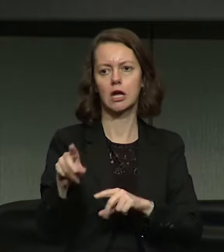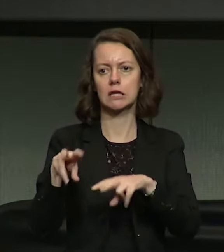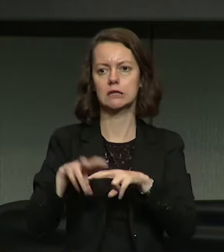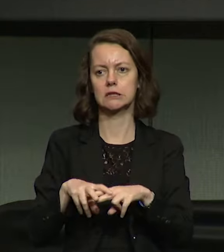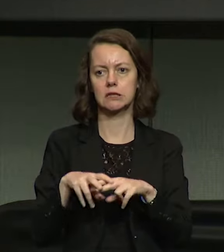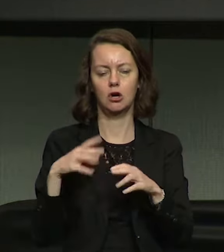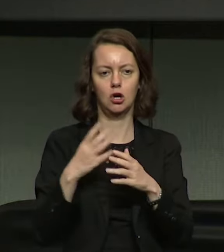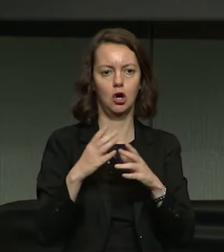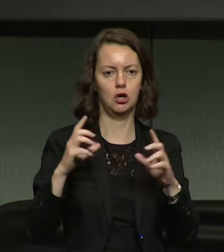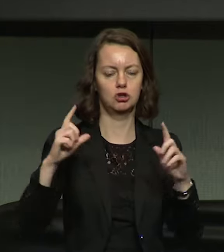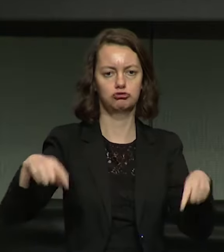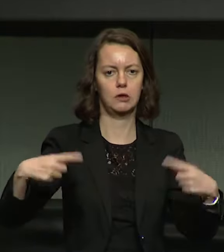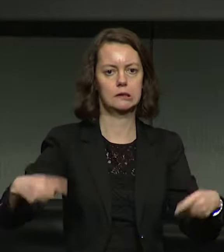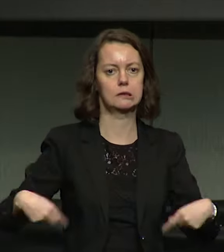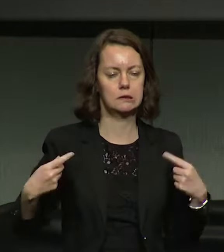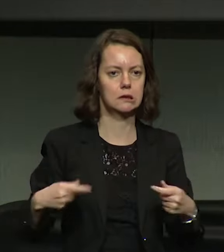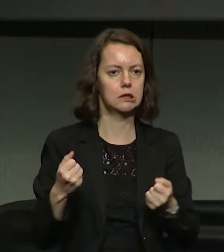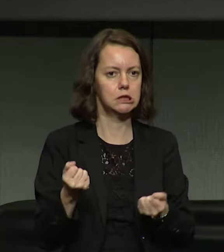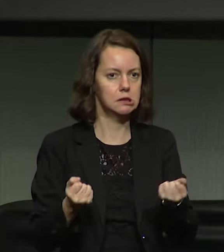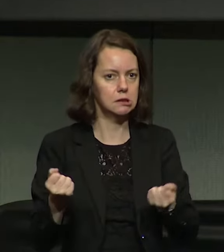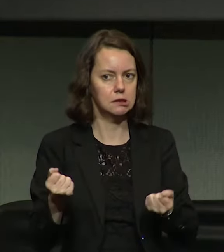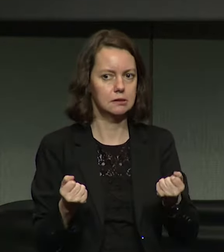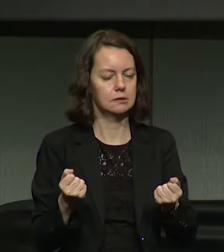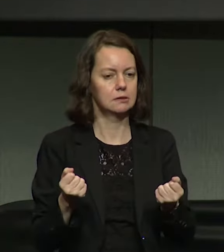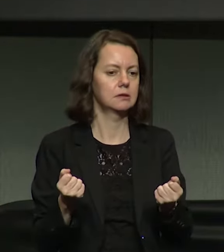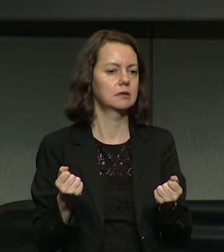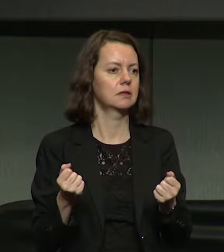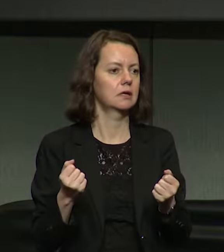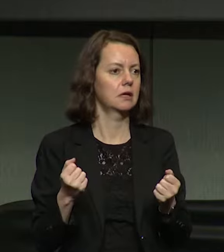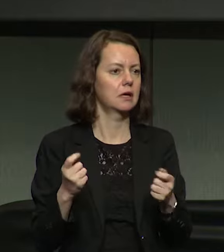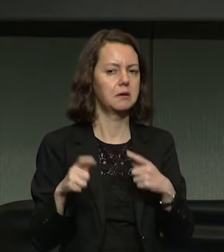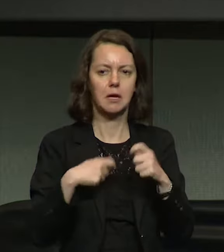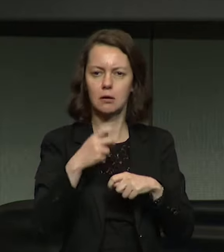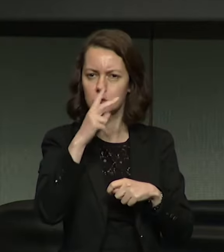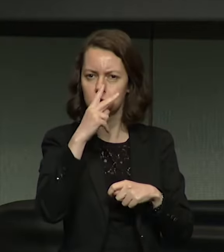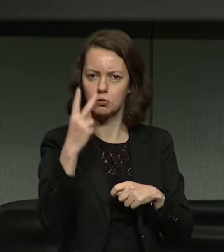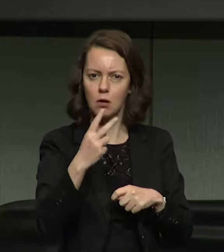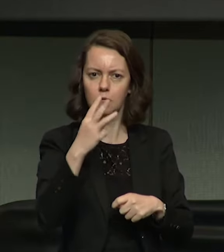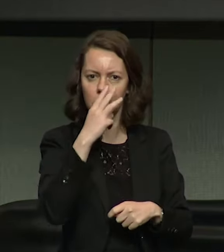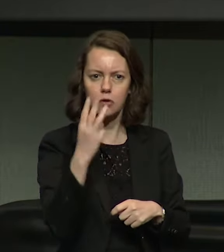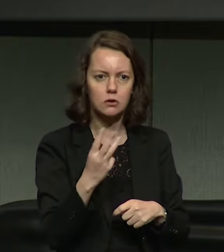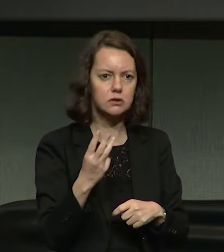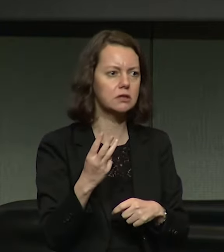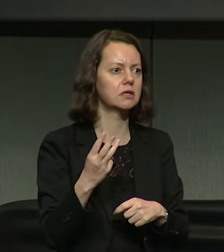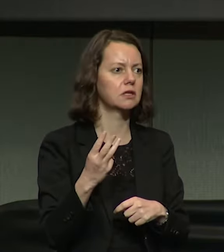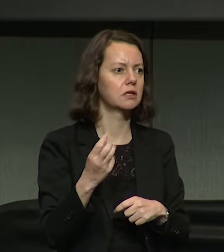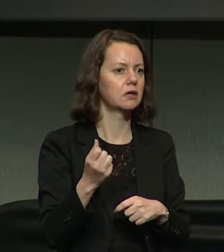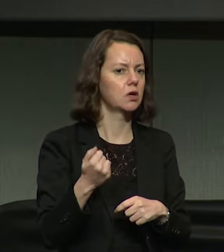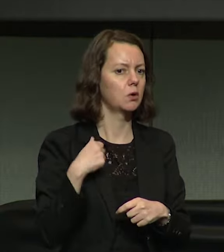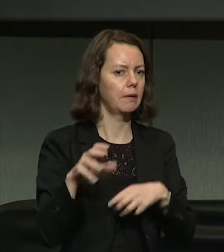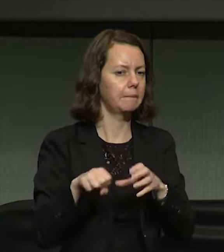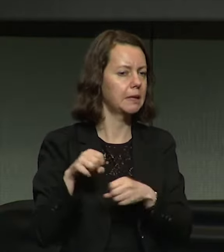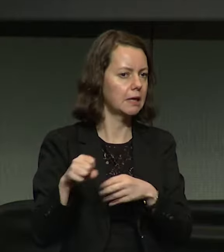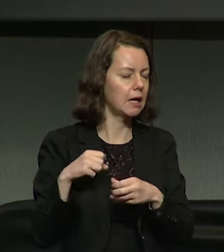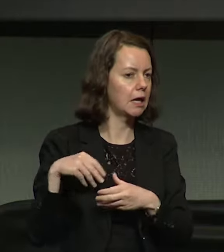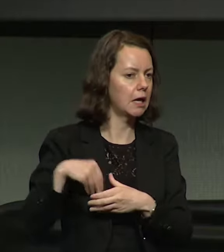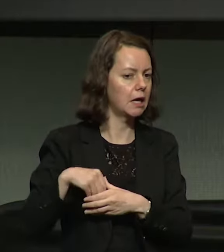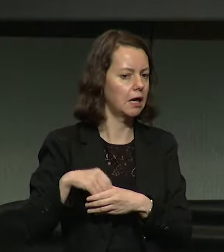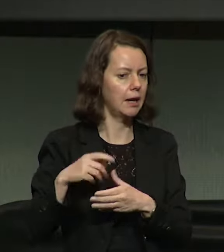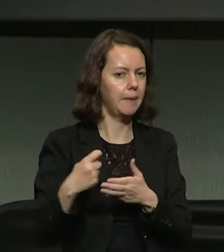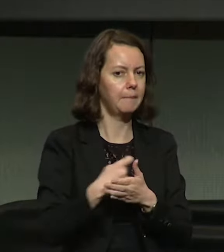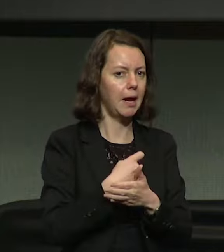the tractor, and then we'd, by the time we were 12, 13, we'd picking our own row. But we weren't